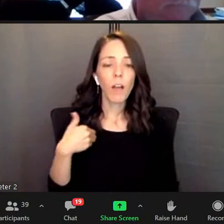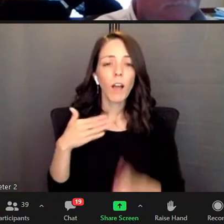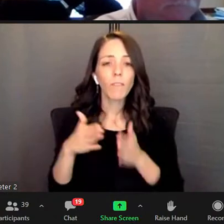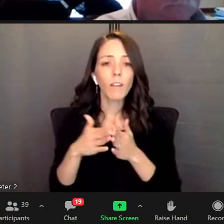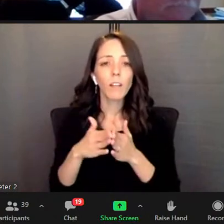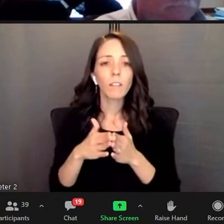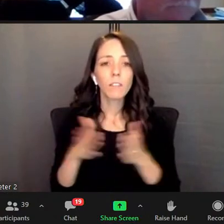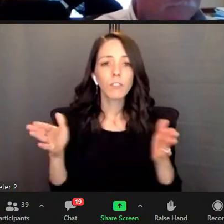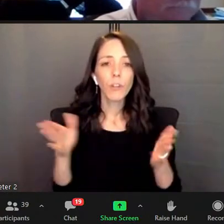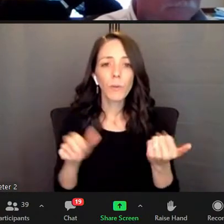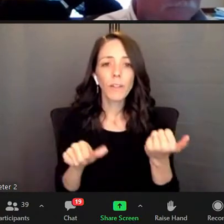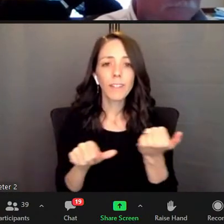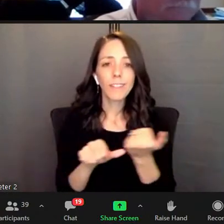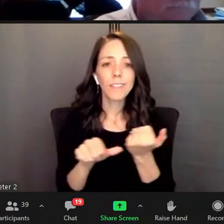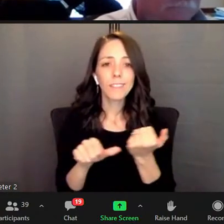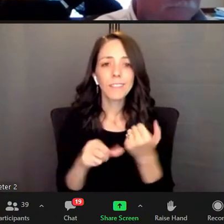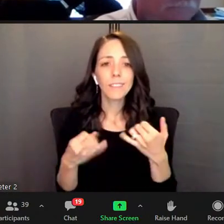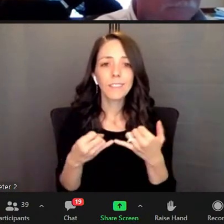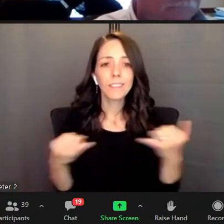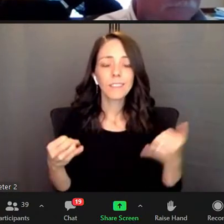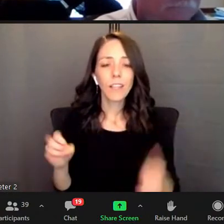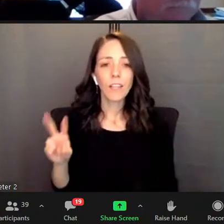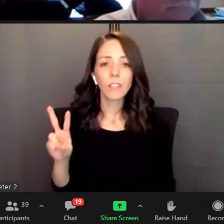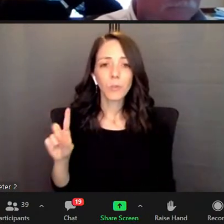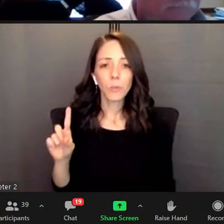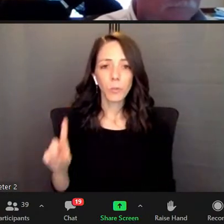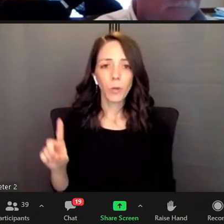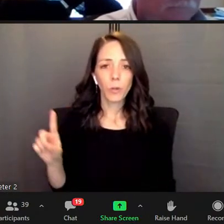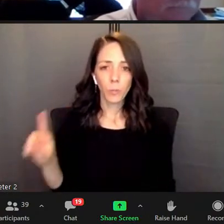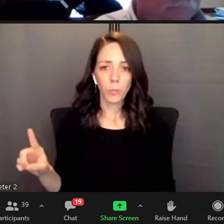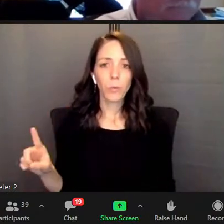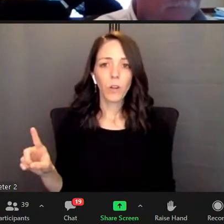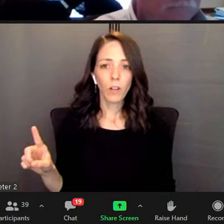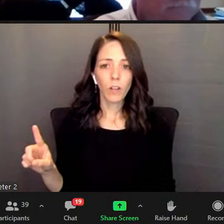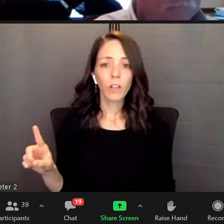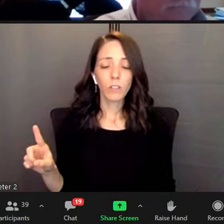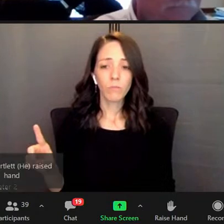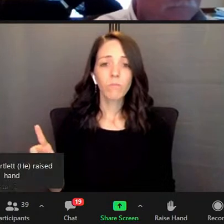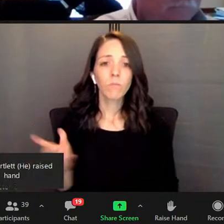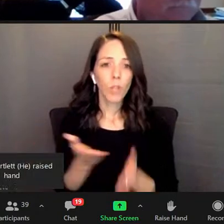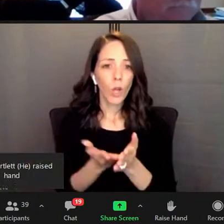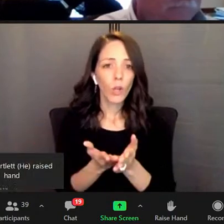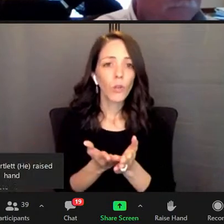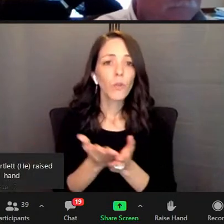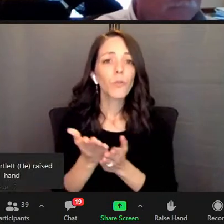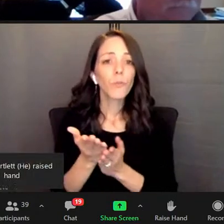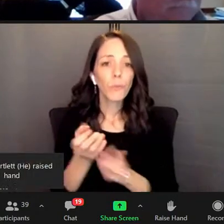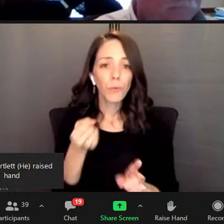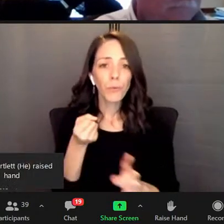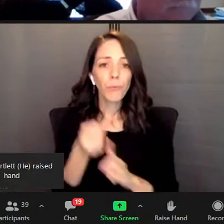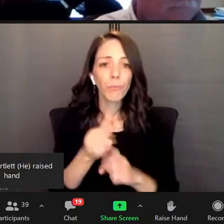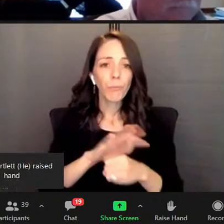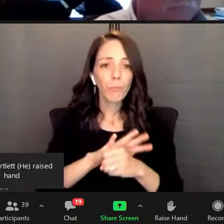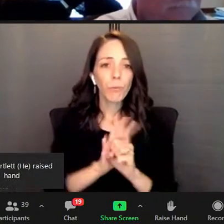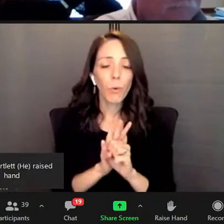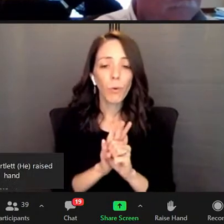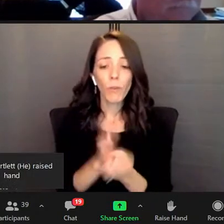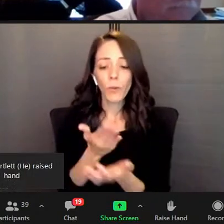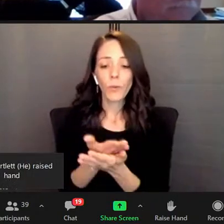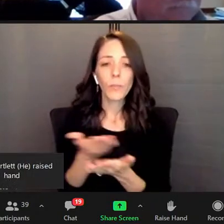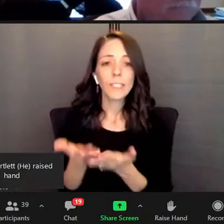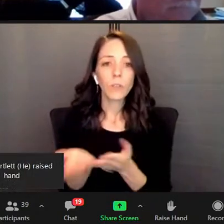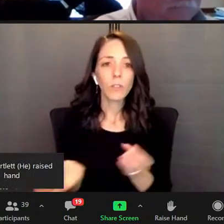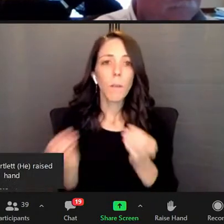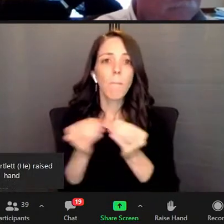line, 211, that through the course of this pandemic, the resources have been expanded